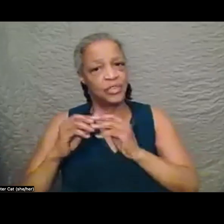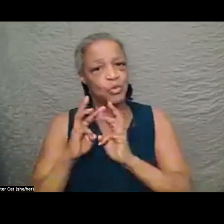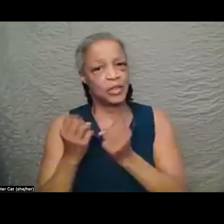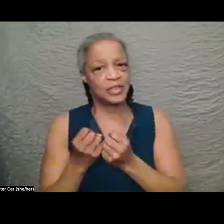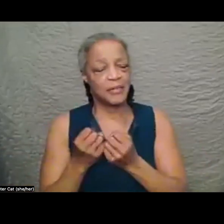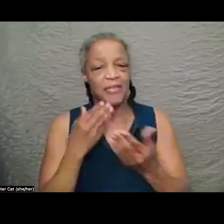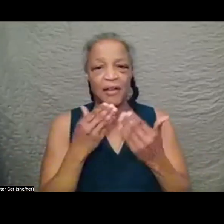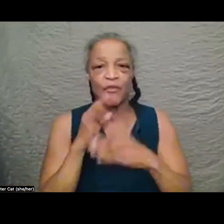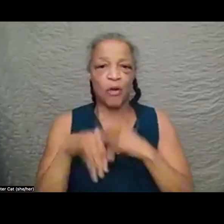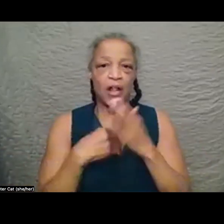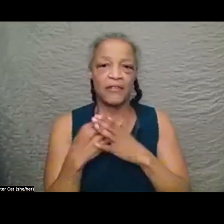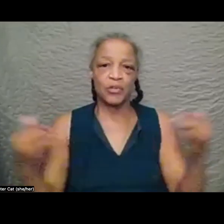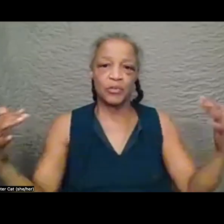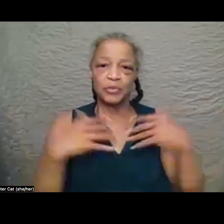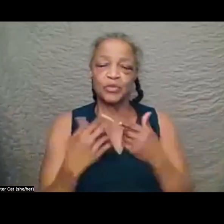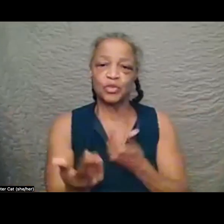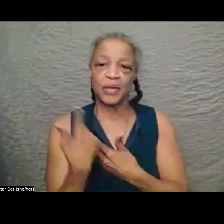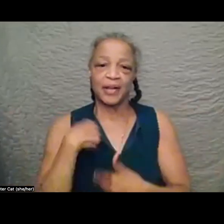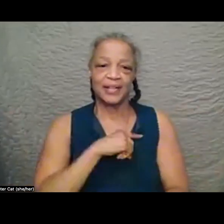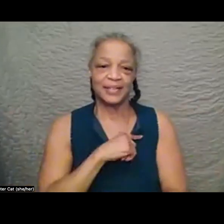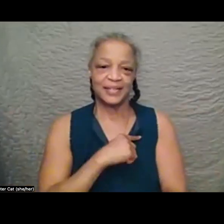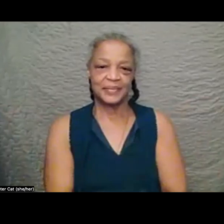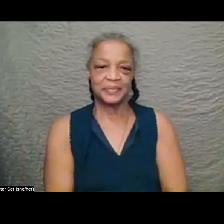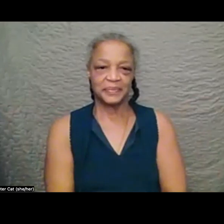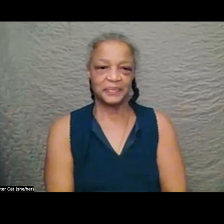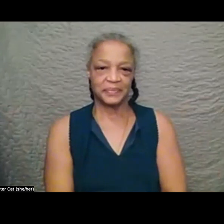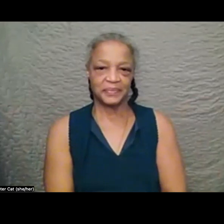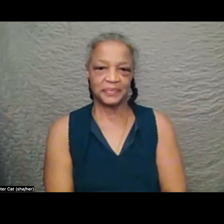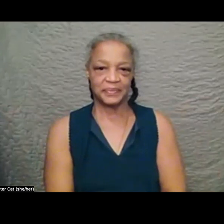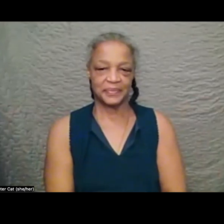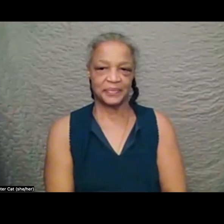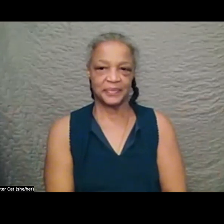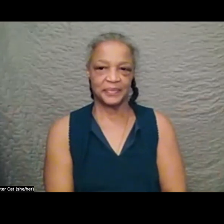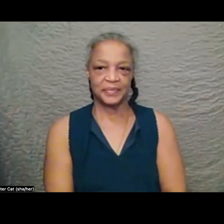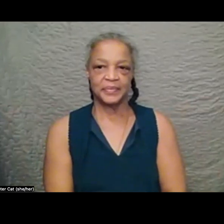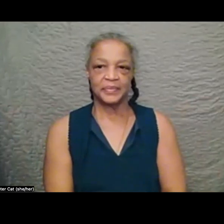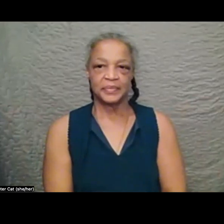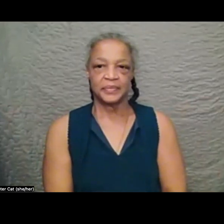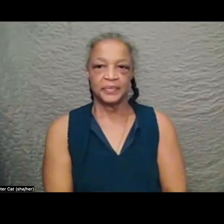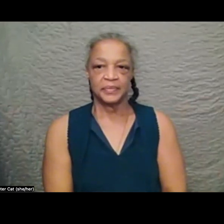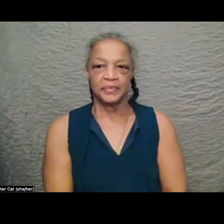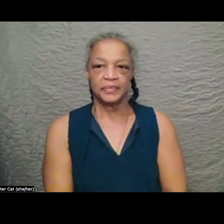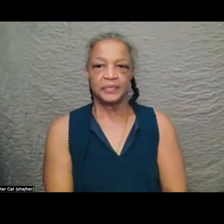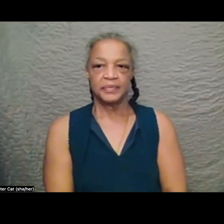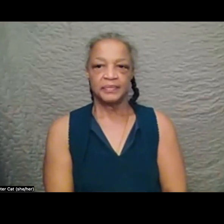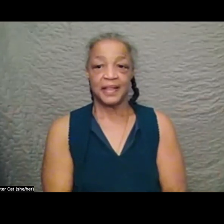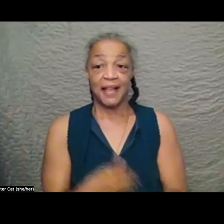joining us. A good one.